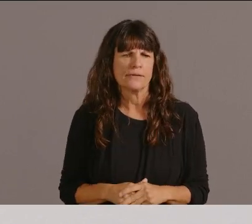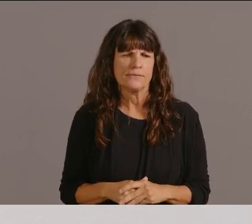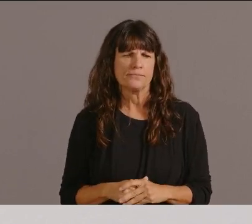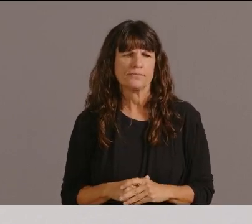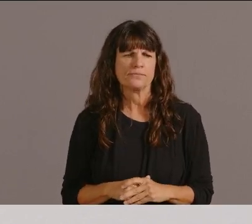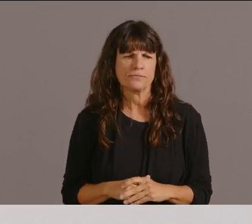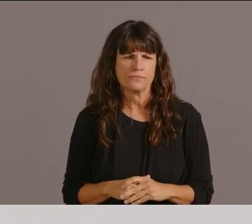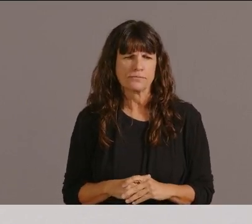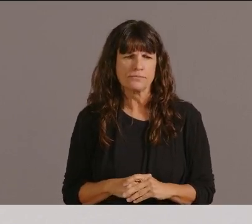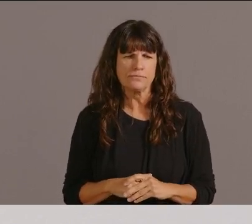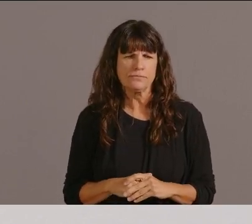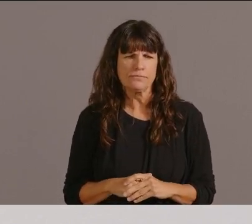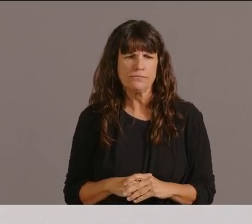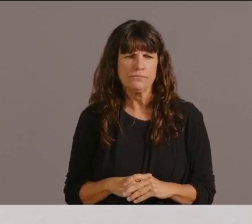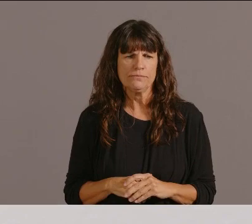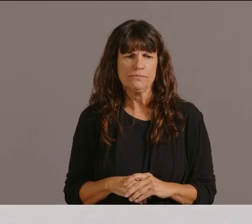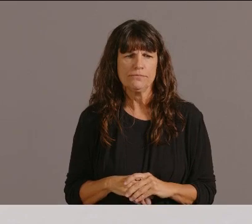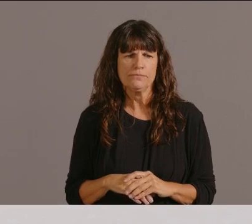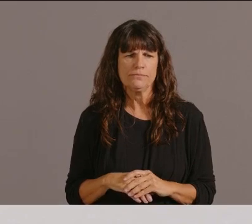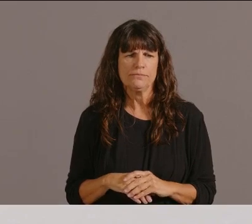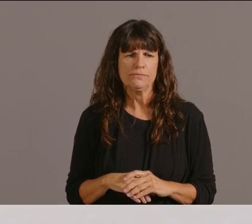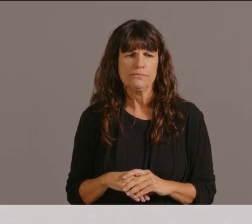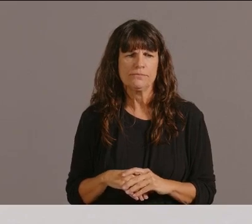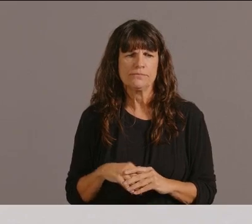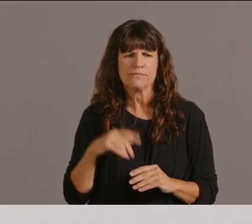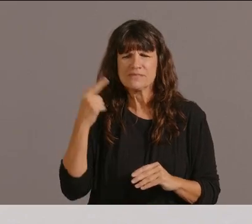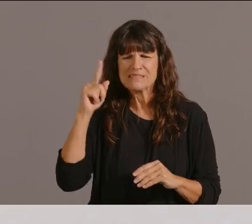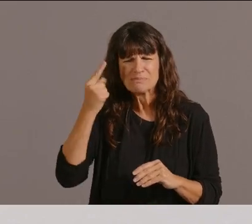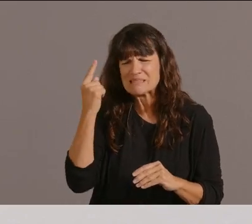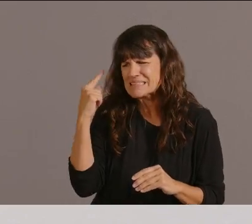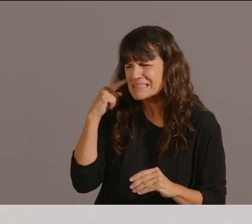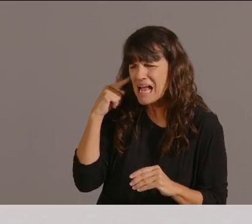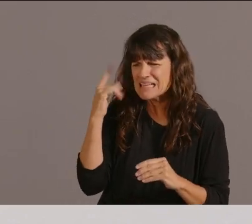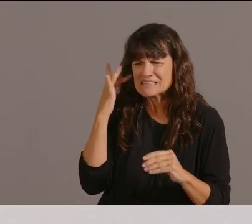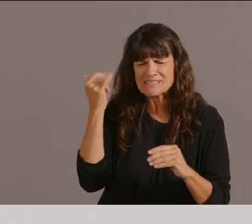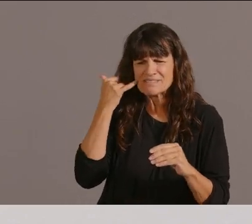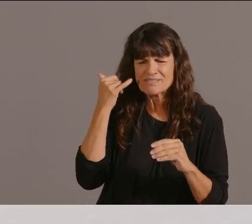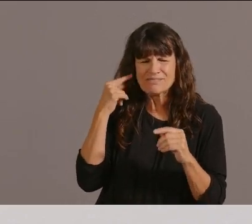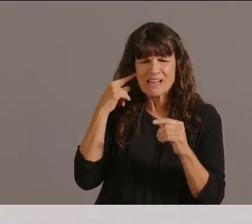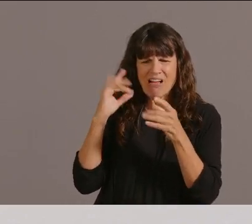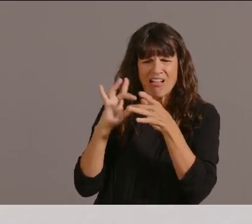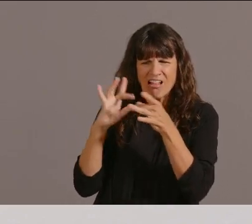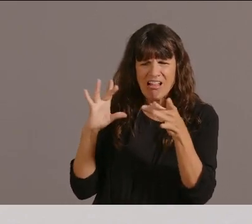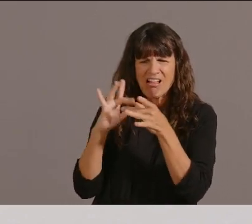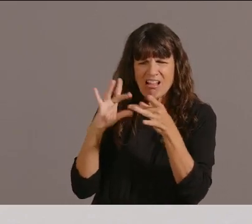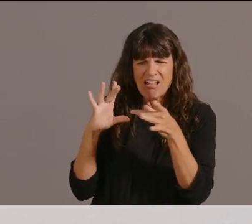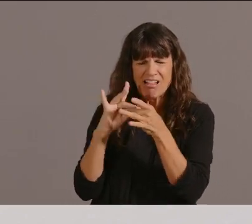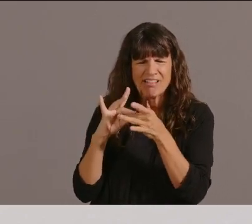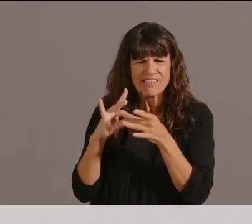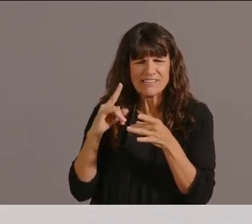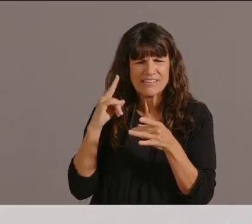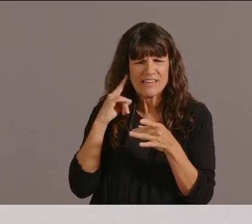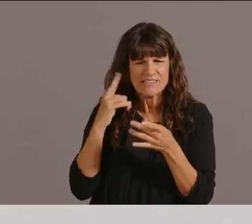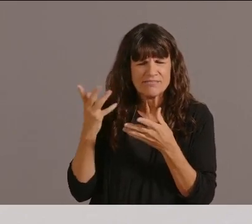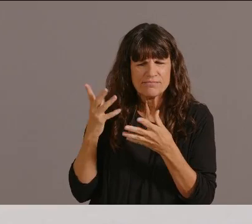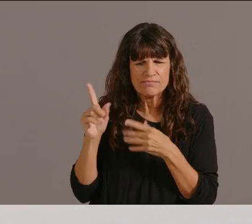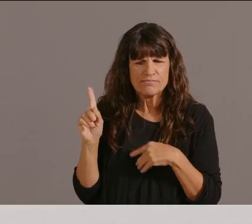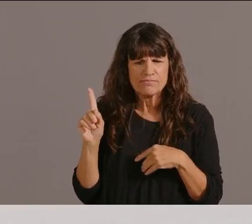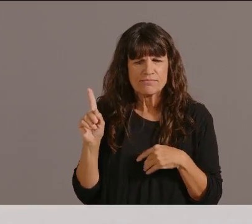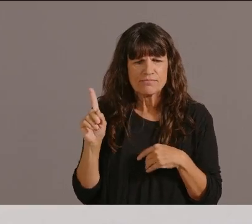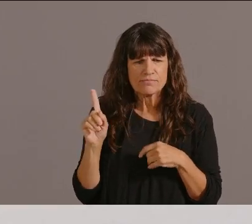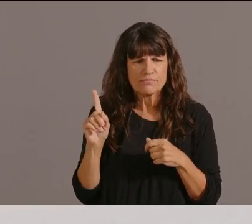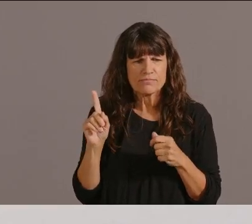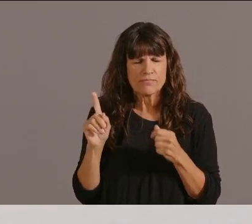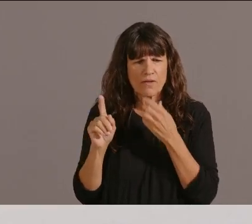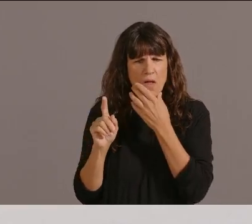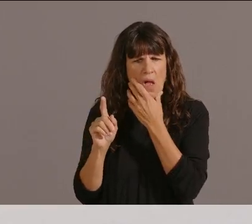I'm so sorry. You broke up a little bit too. Oh, goodness. Right before you had lost your train of thought. Yeah,